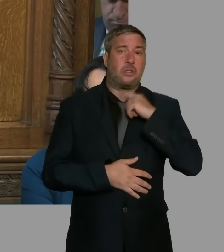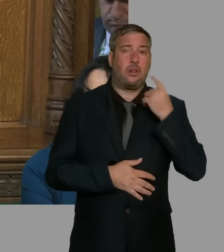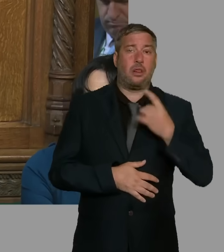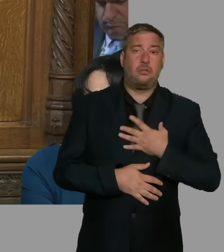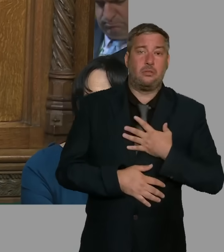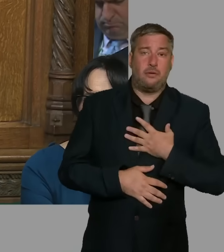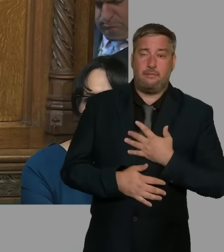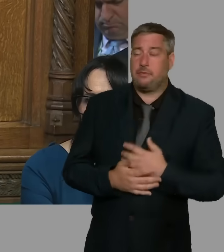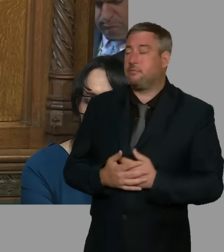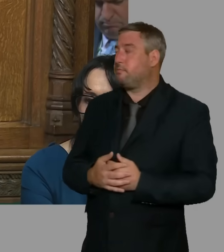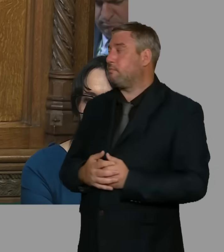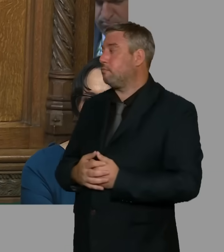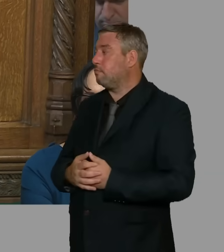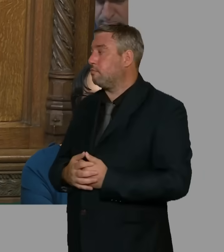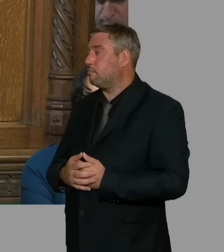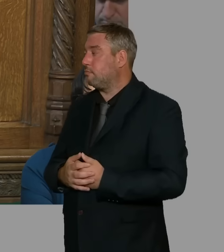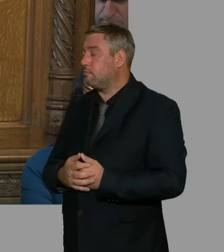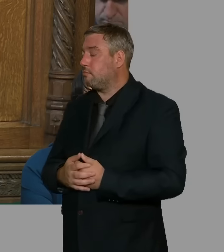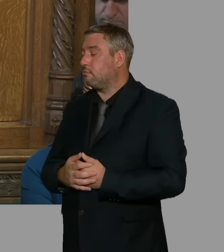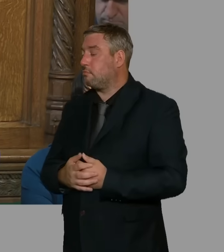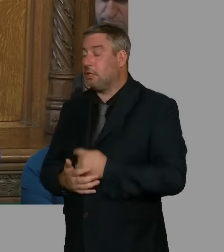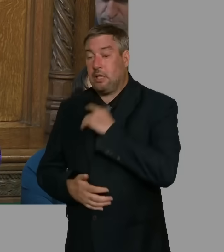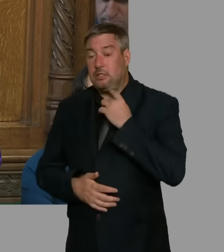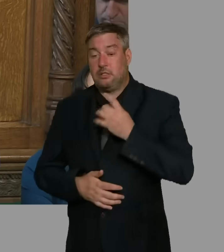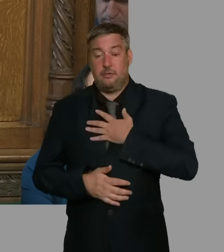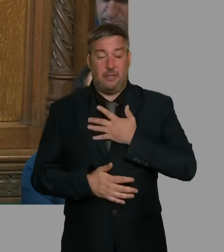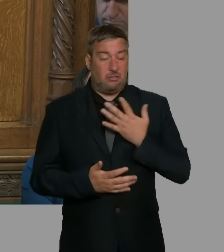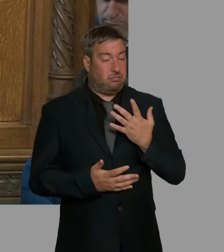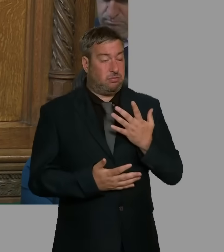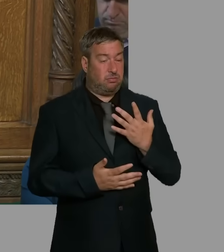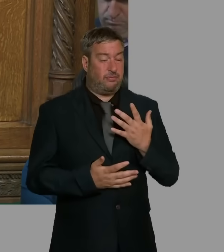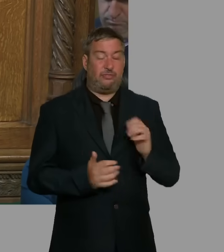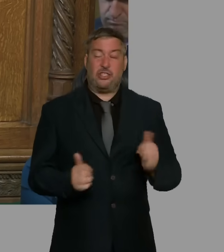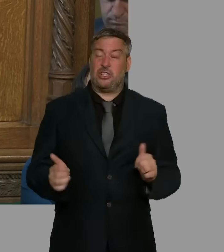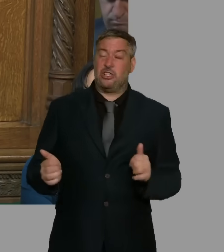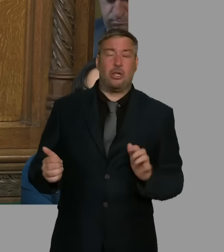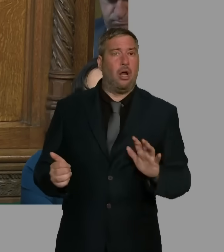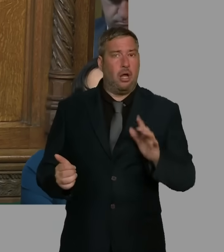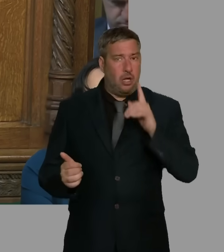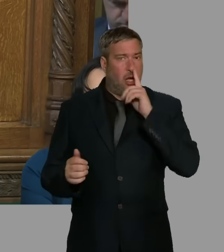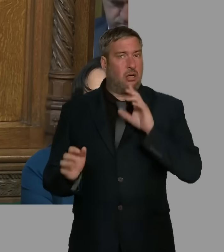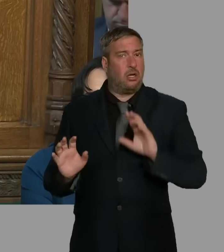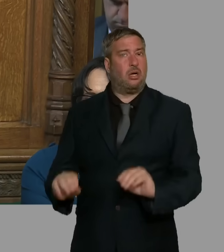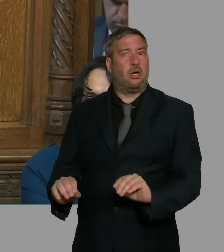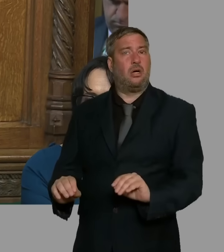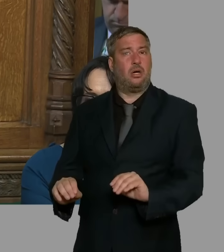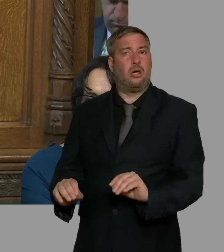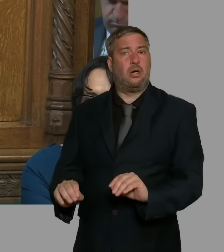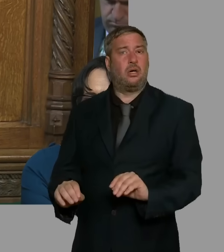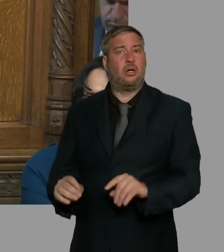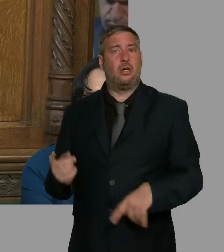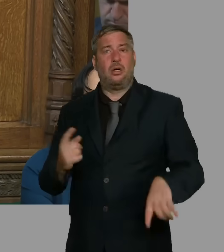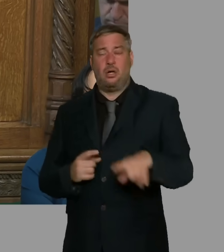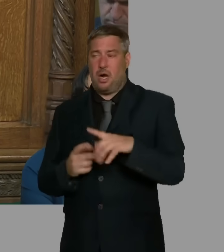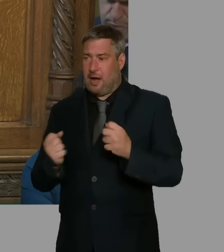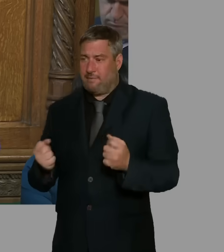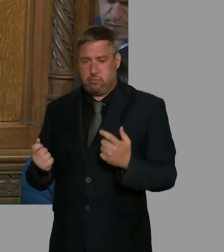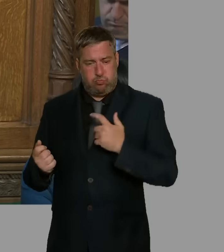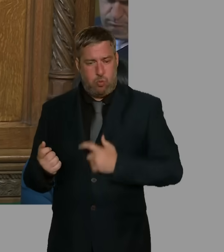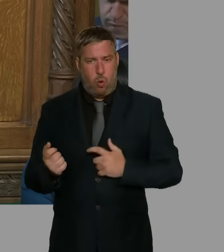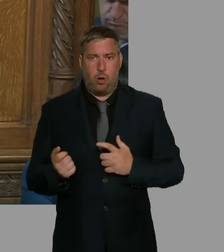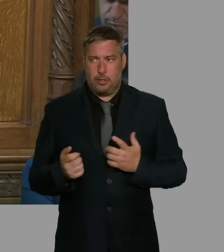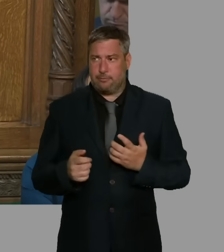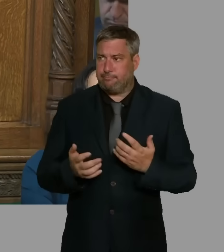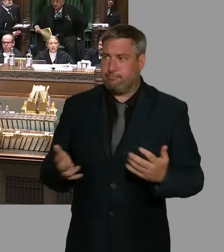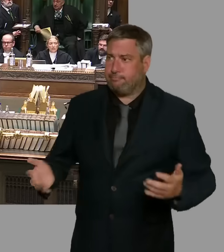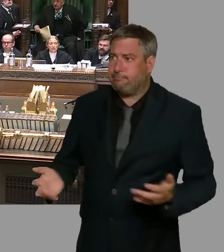Prime Minister reaffirm this government's commitment to preventing deaths by suicide and say how the government is tackling this